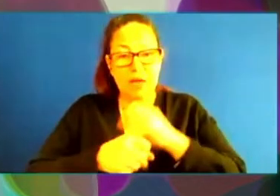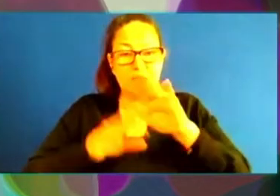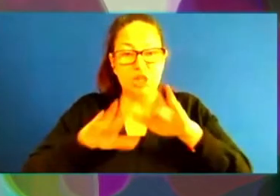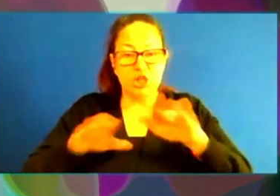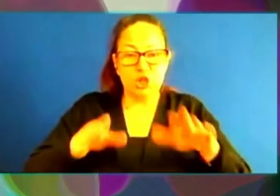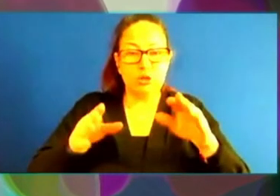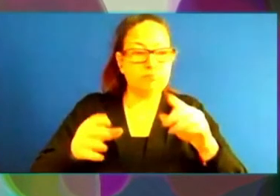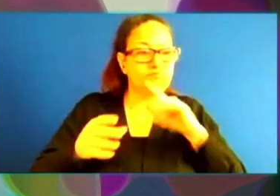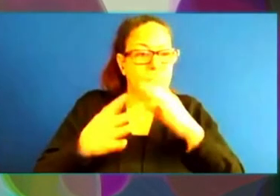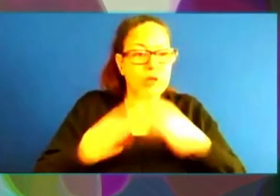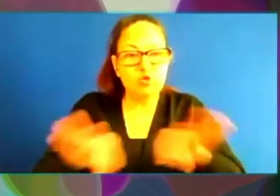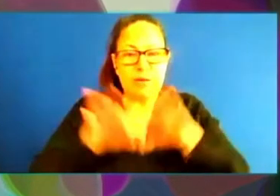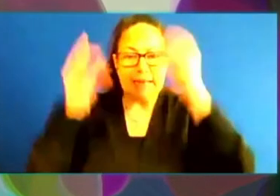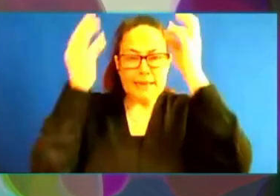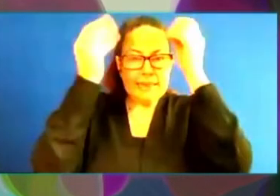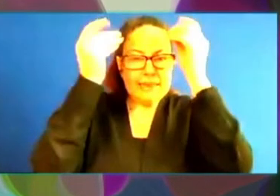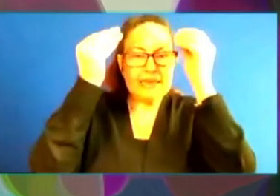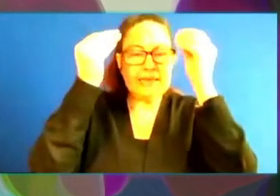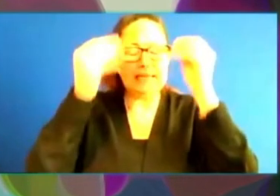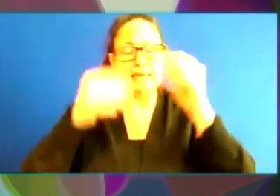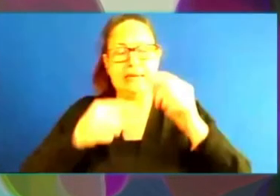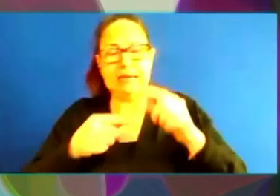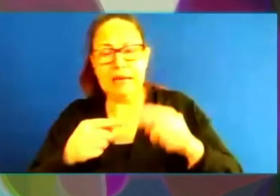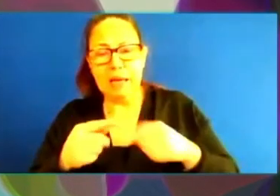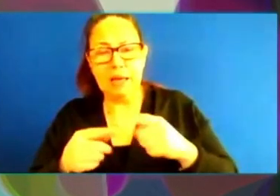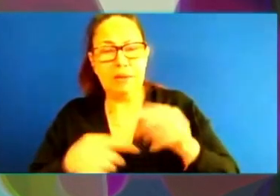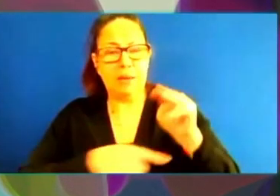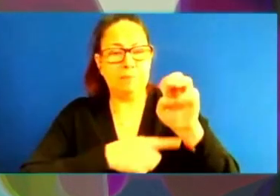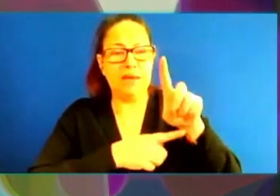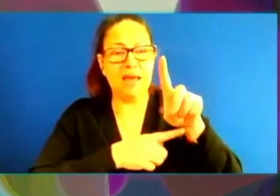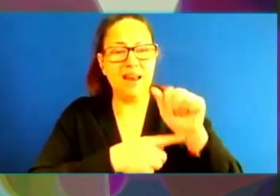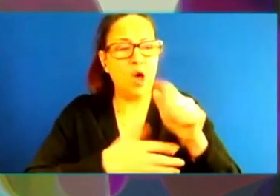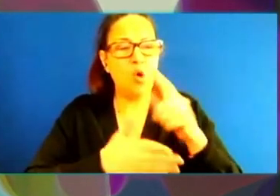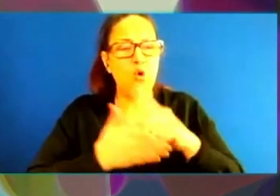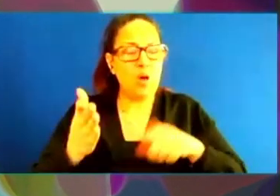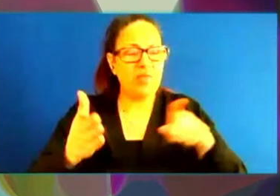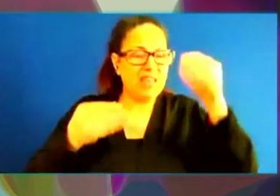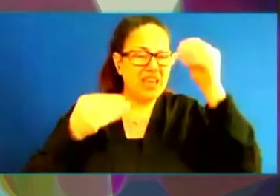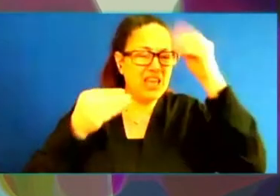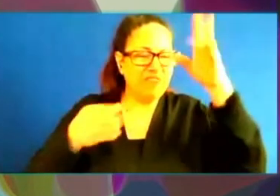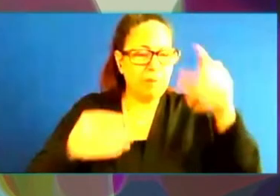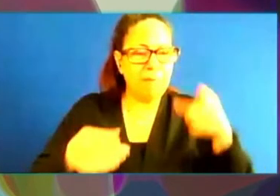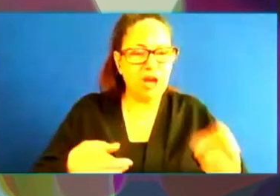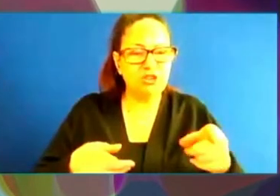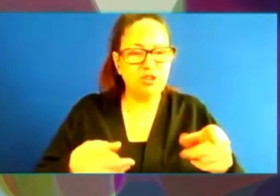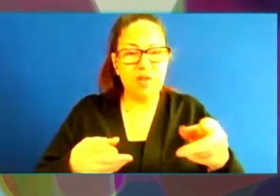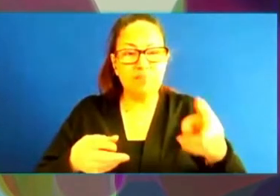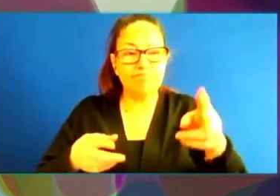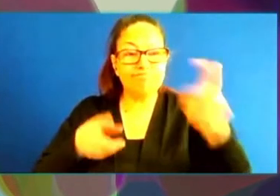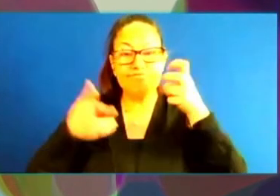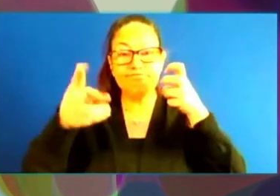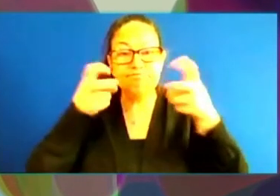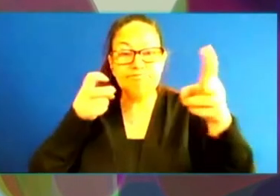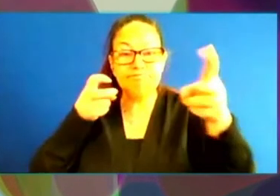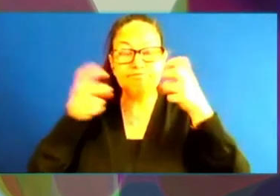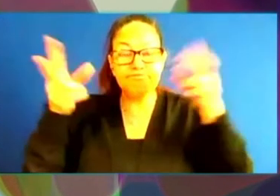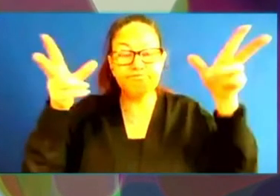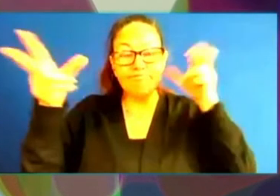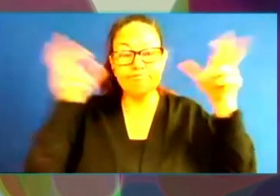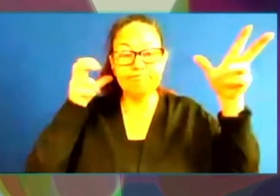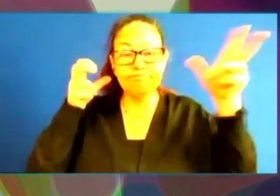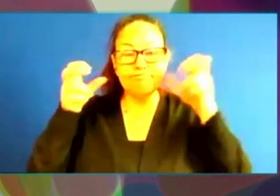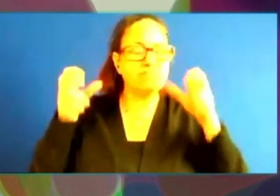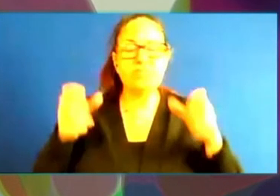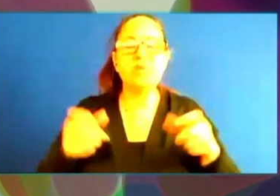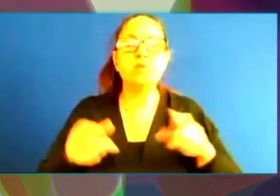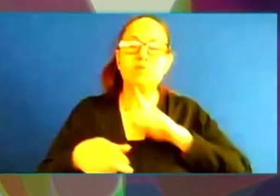the medias they consume, the information they consume, like the knowledge, the production of knowledge, like we always gotta be critical of it. And